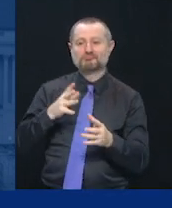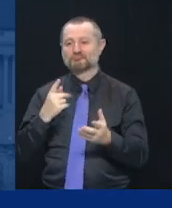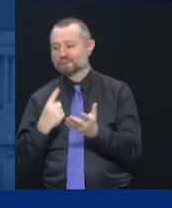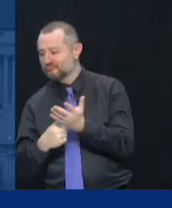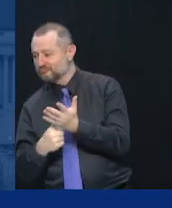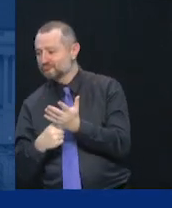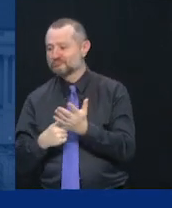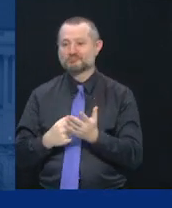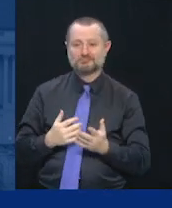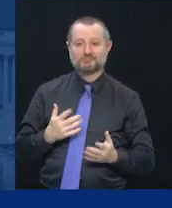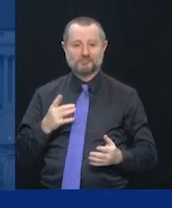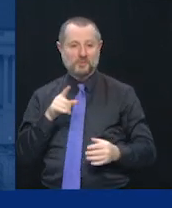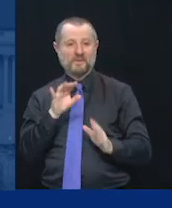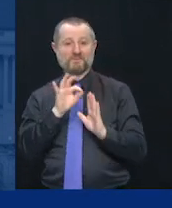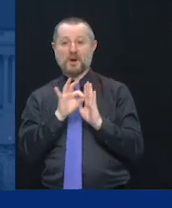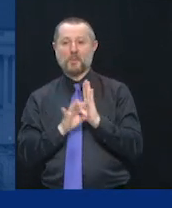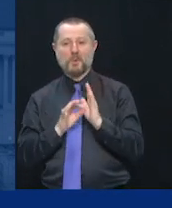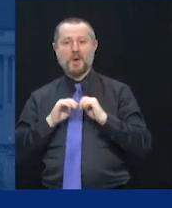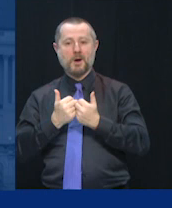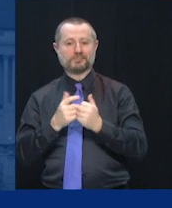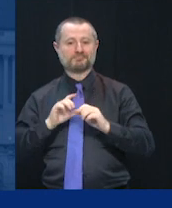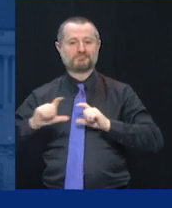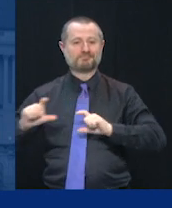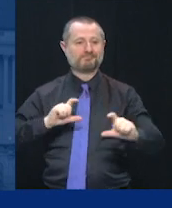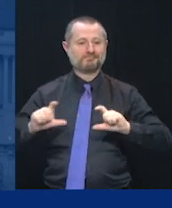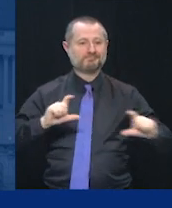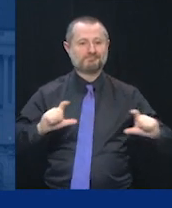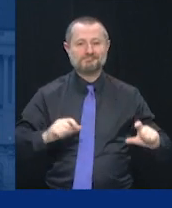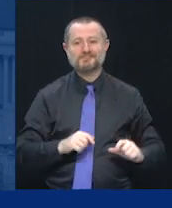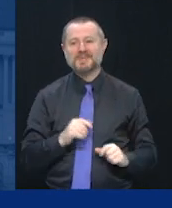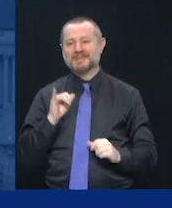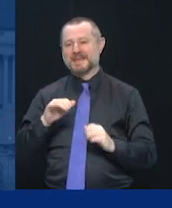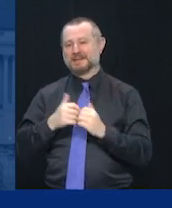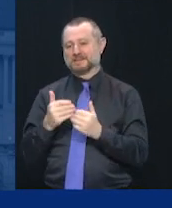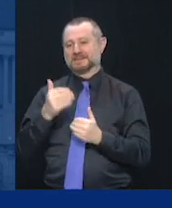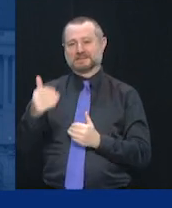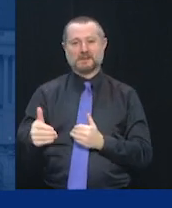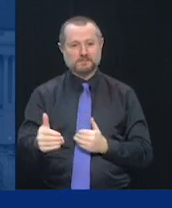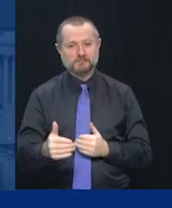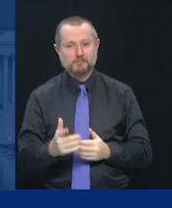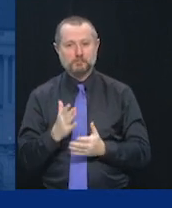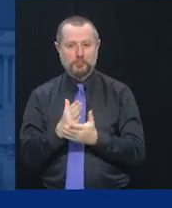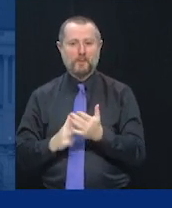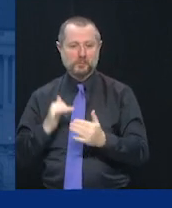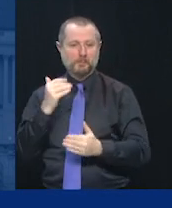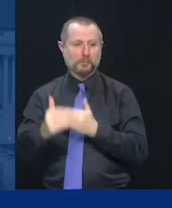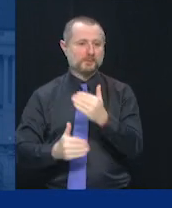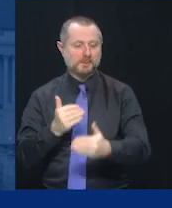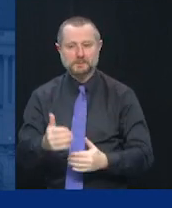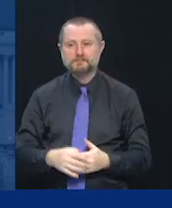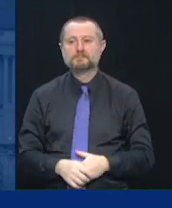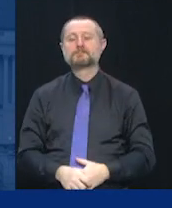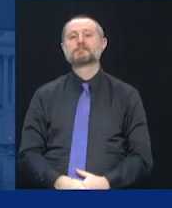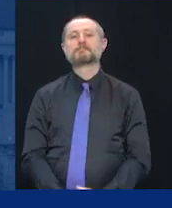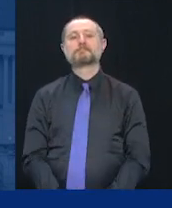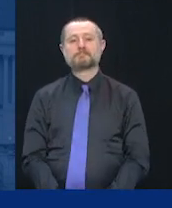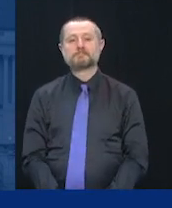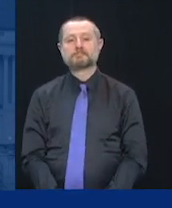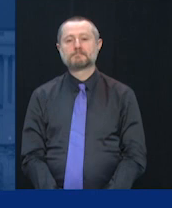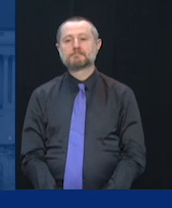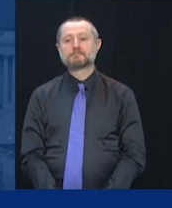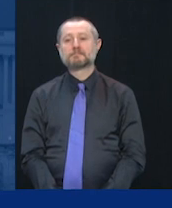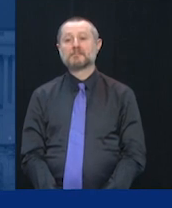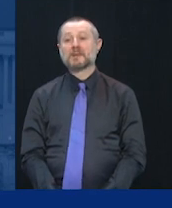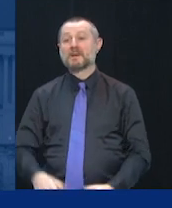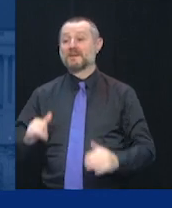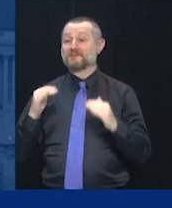the $350 billion. And that's the next chapter in this story. What is the